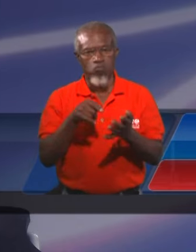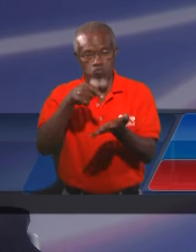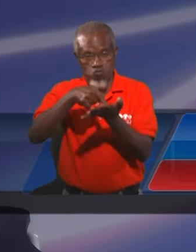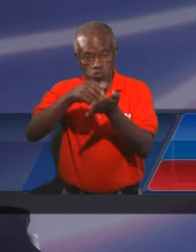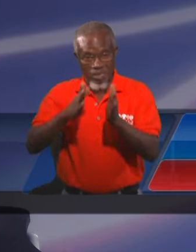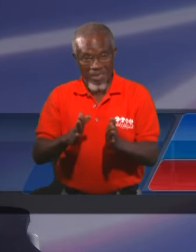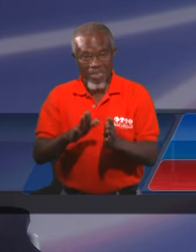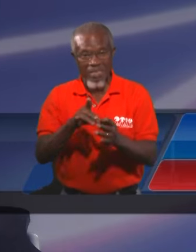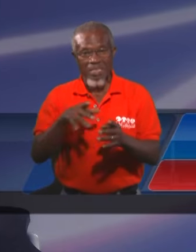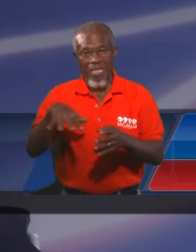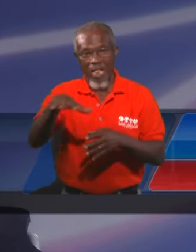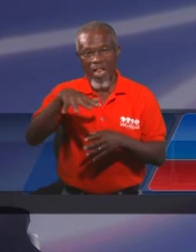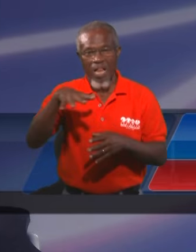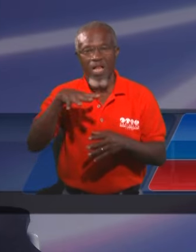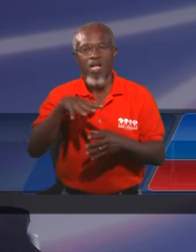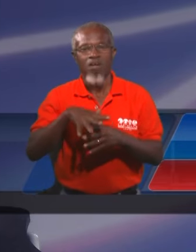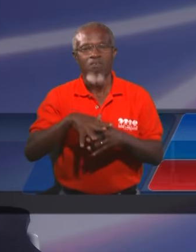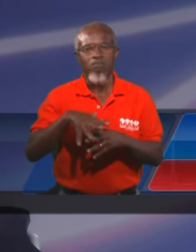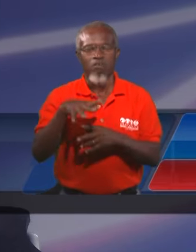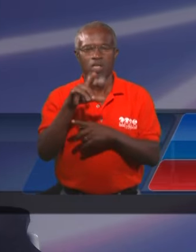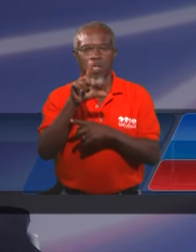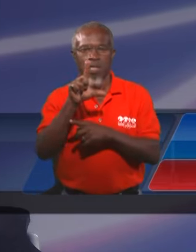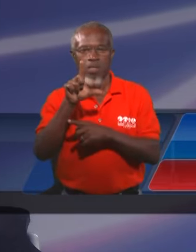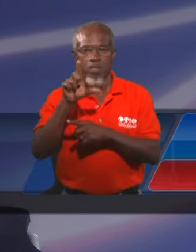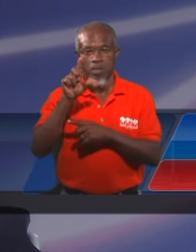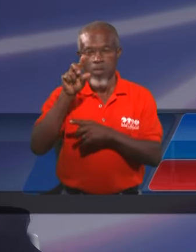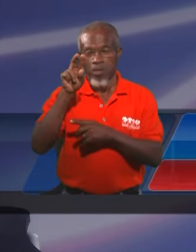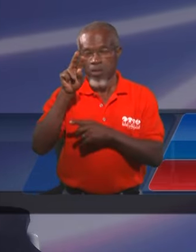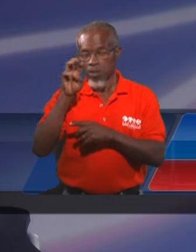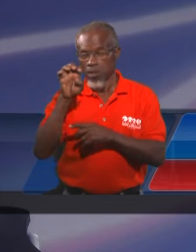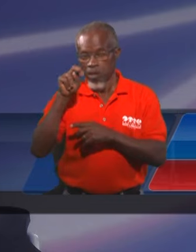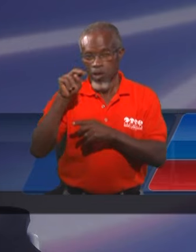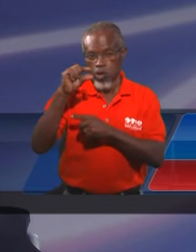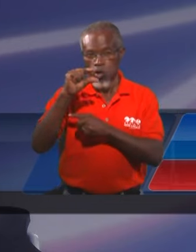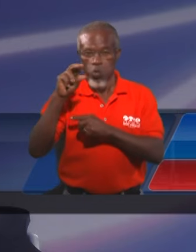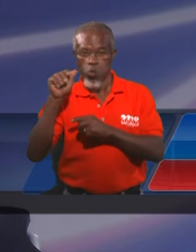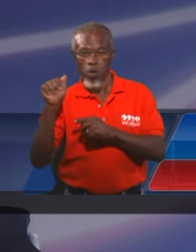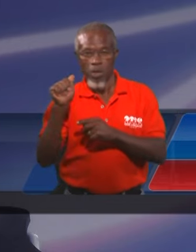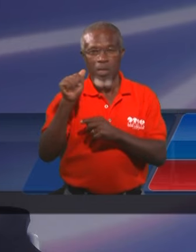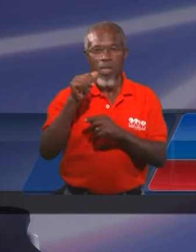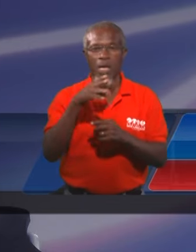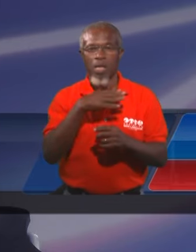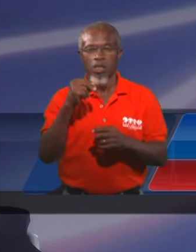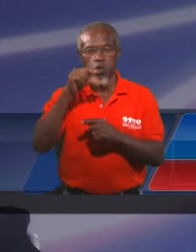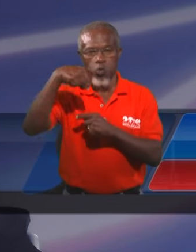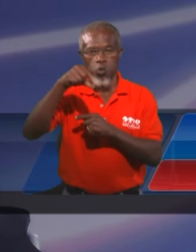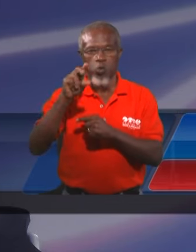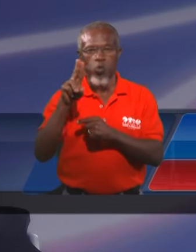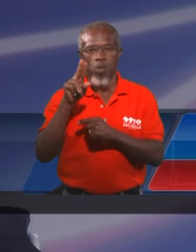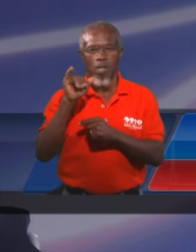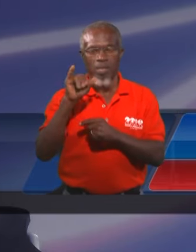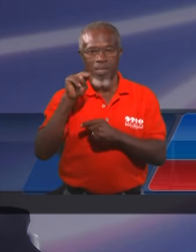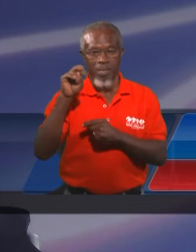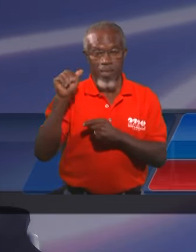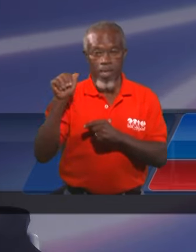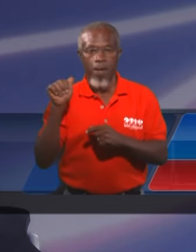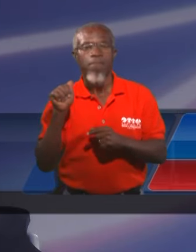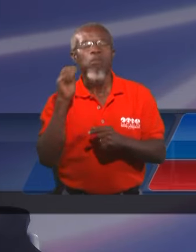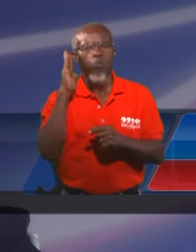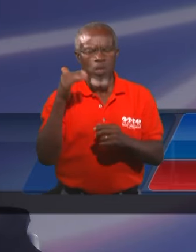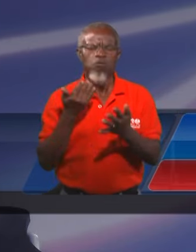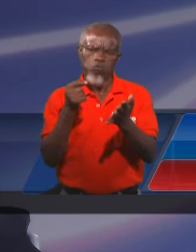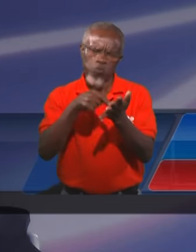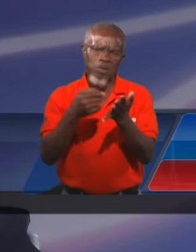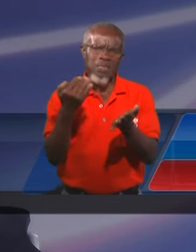Eligible voters in the local government districts of Lengua, Indian Walk and Quinam, Morne Diablo will return to the polls on Monday, June